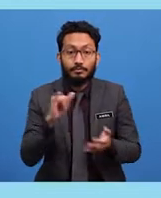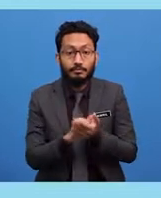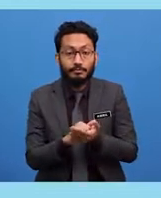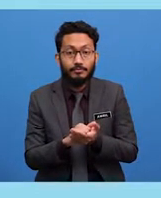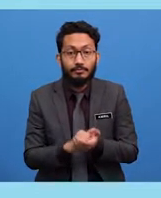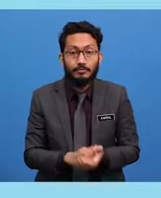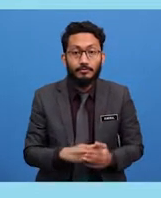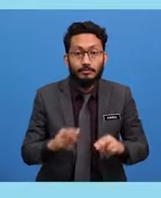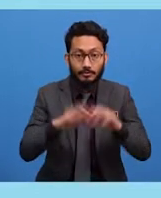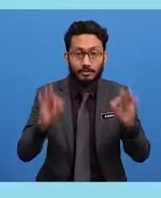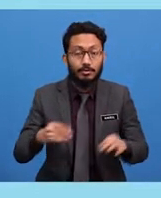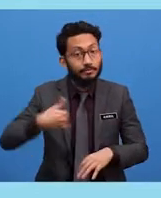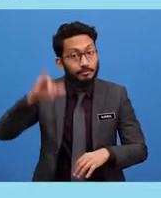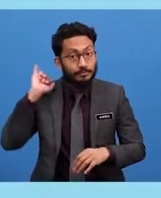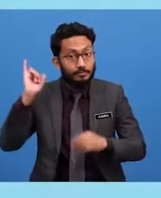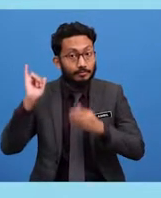yesterday.